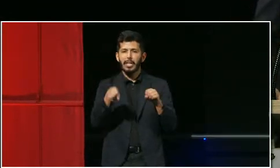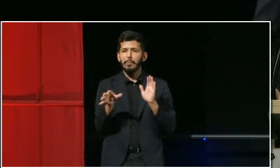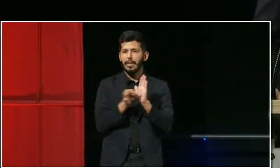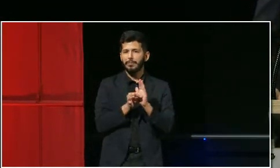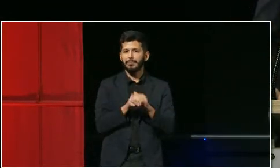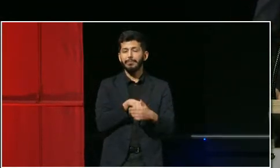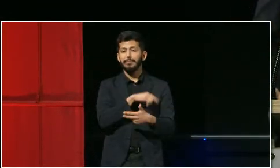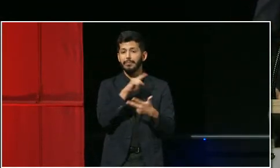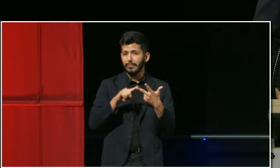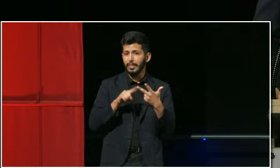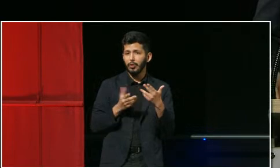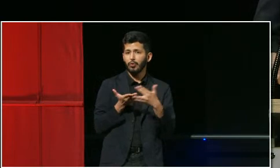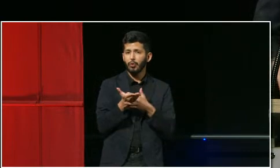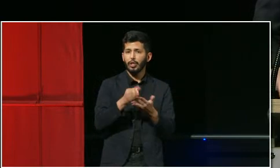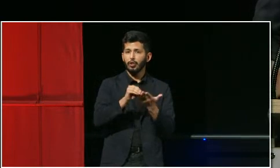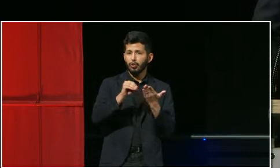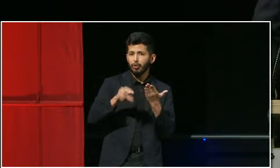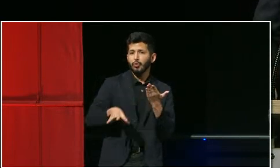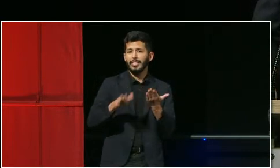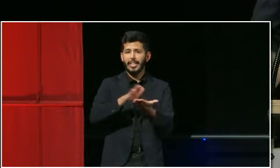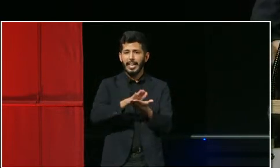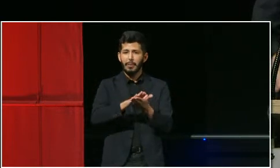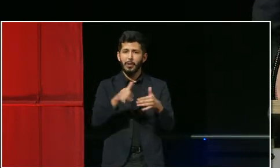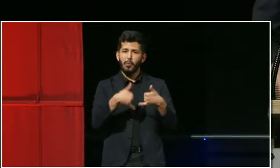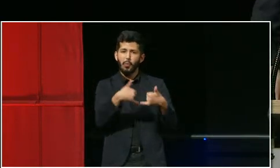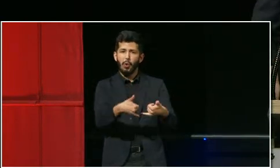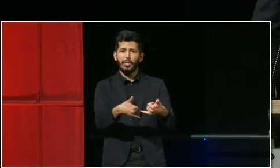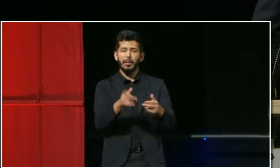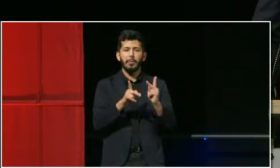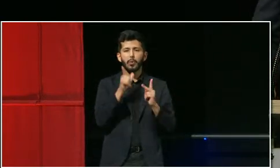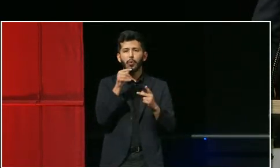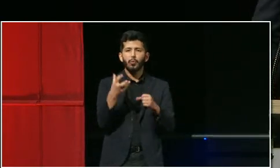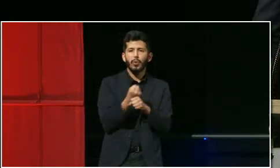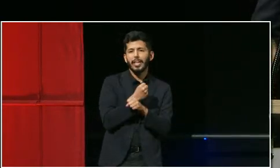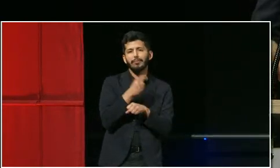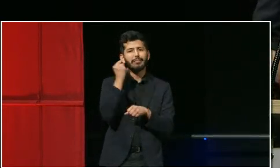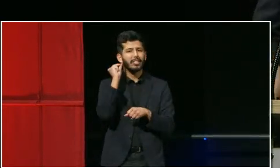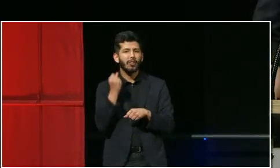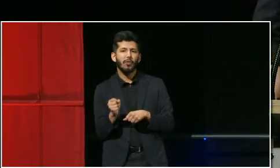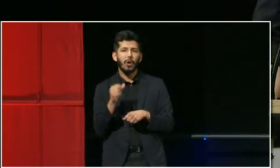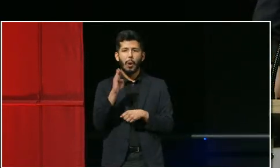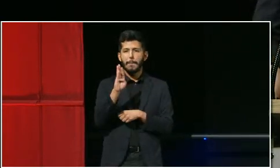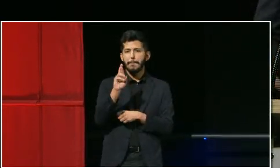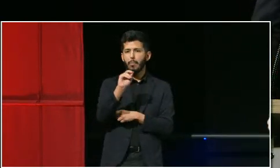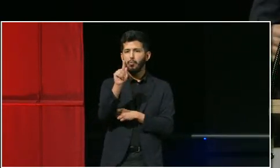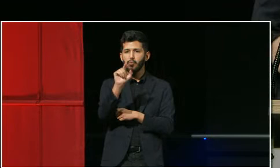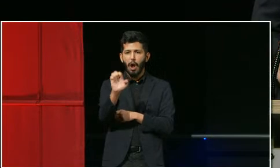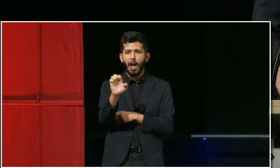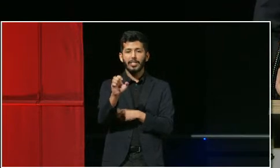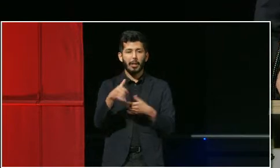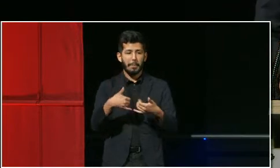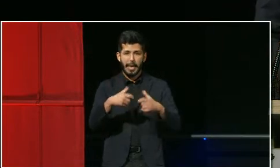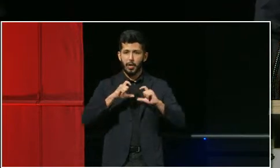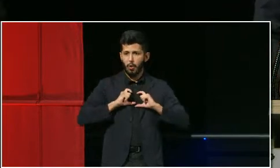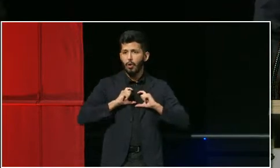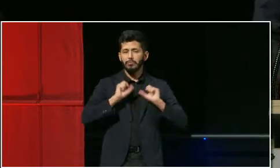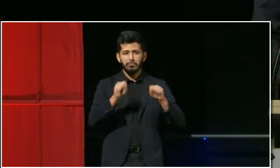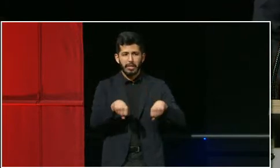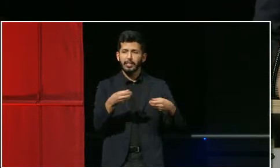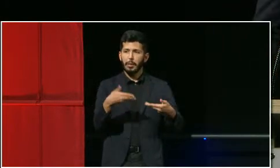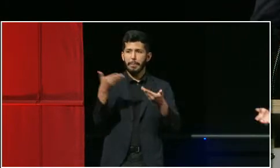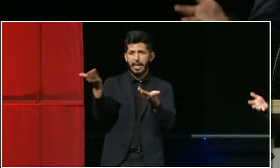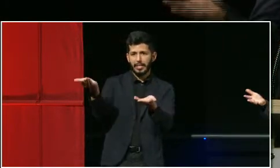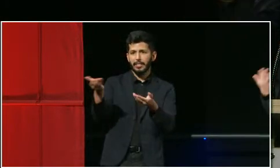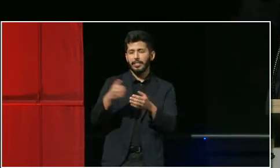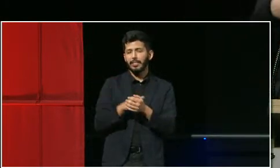The third method is through Student Academy Awards, films that win either gold, silver, or bronze medals at the Student Academy Awards are also eligible to submit.